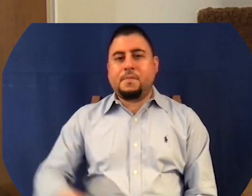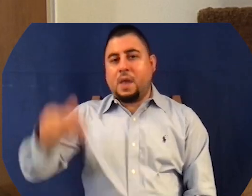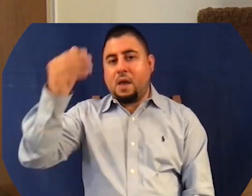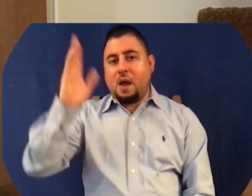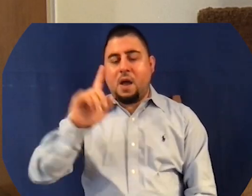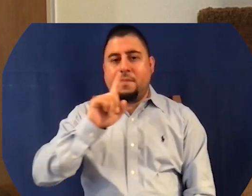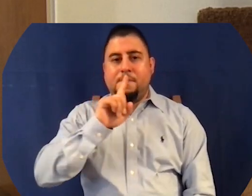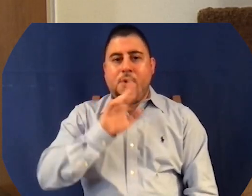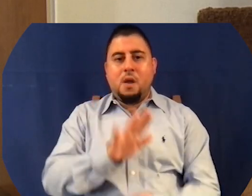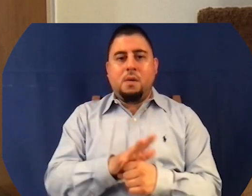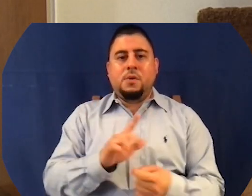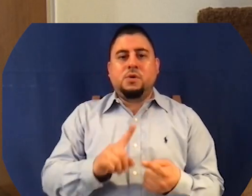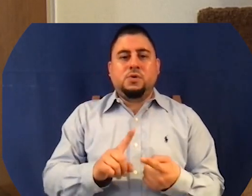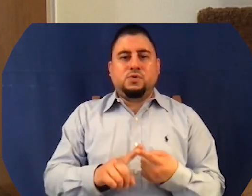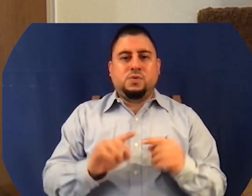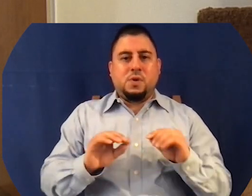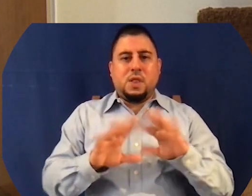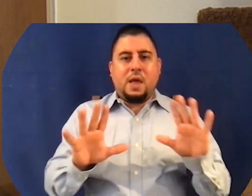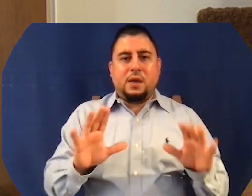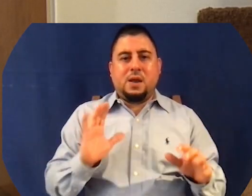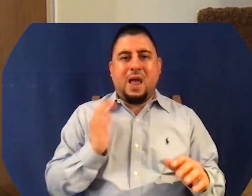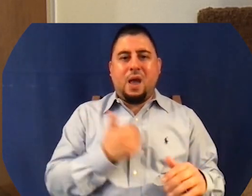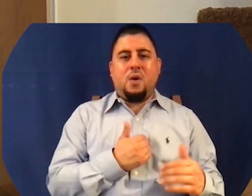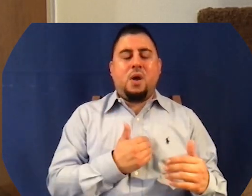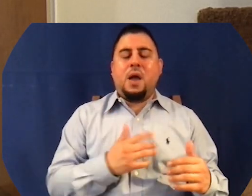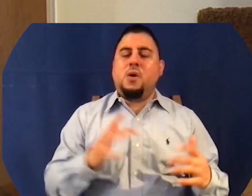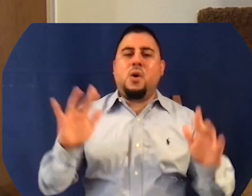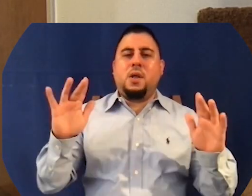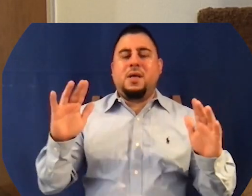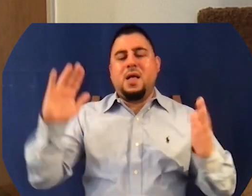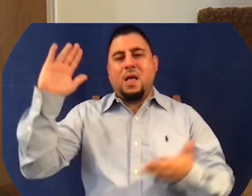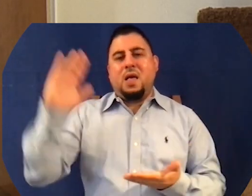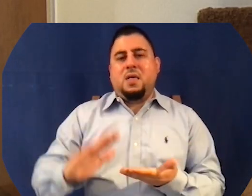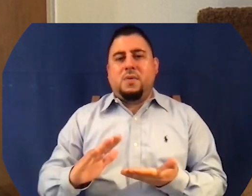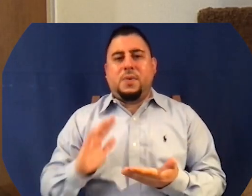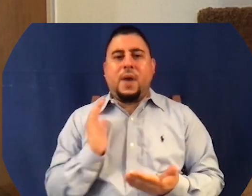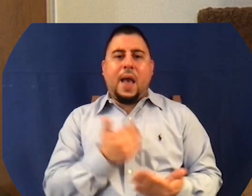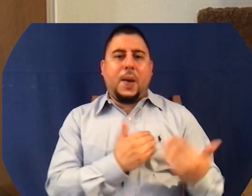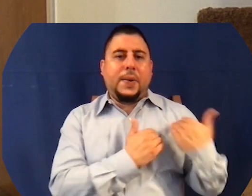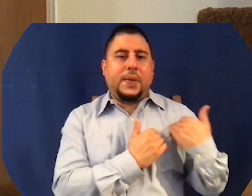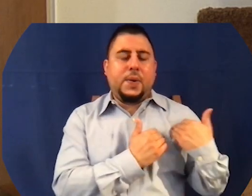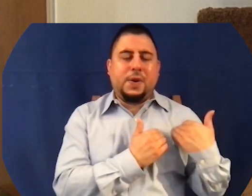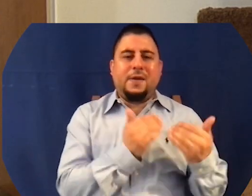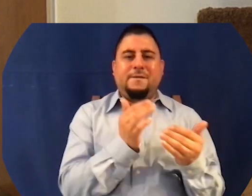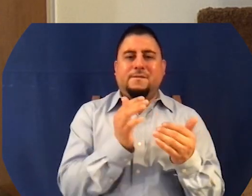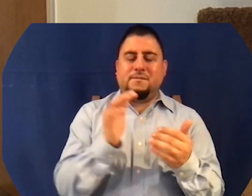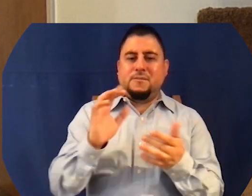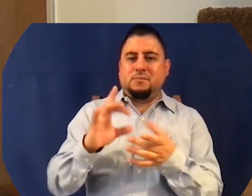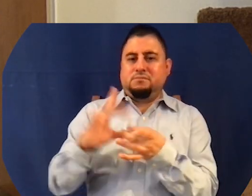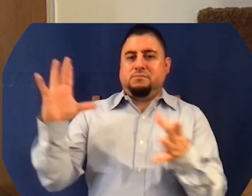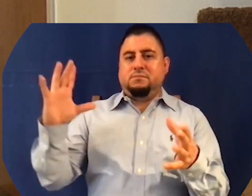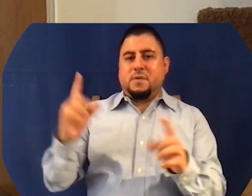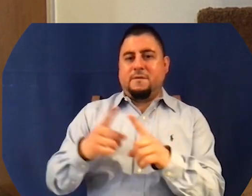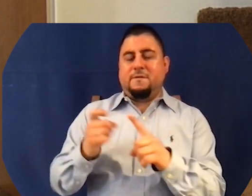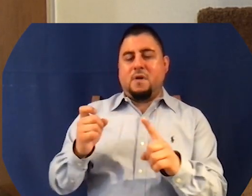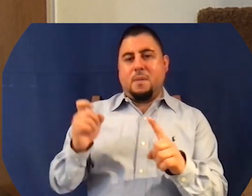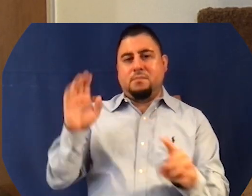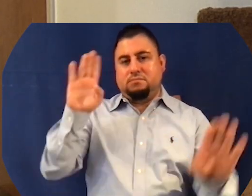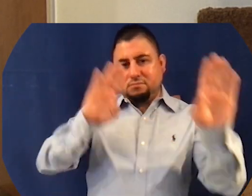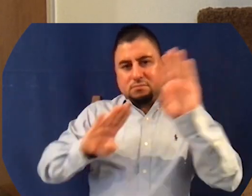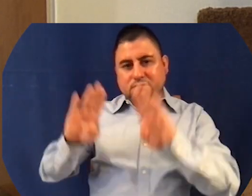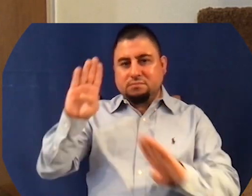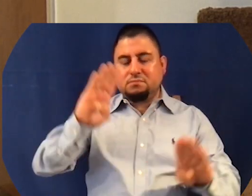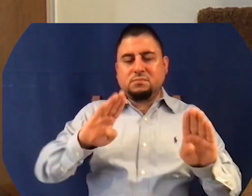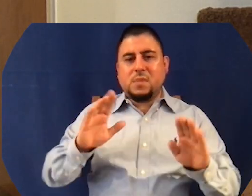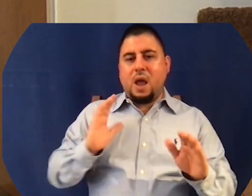God promises to lighten our load and free us from oppression. Let us lift up our